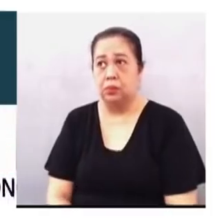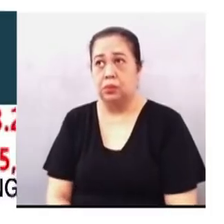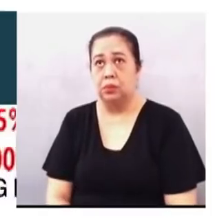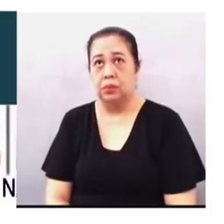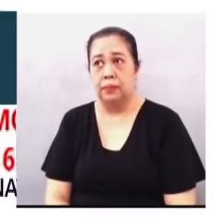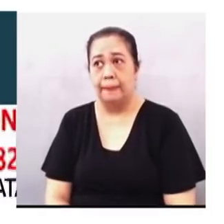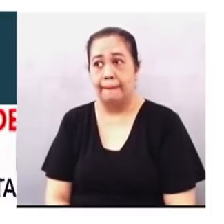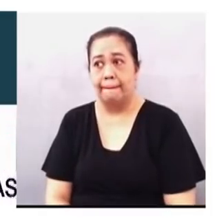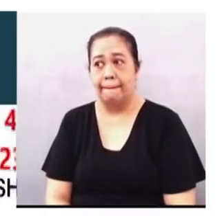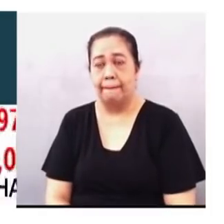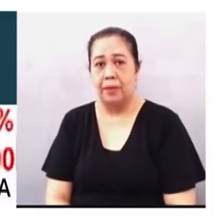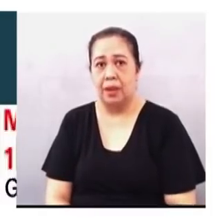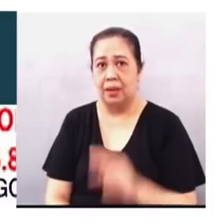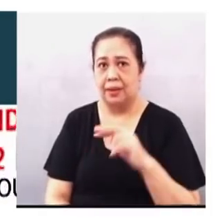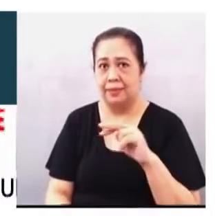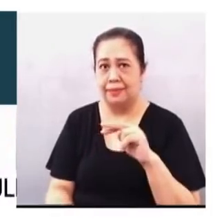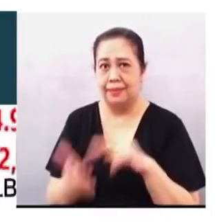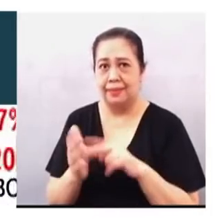you mean you're implying that